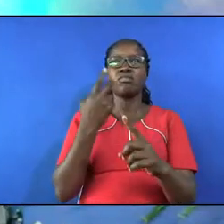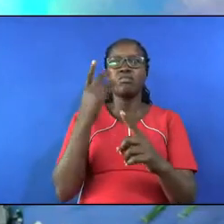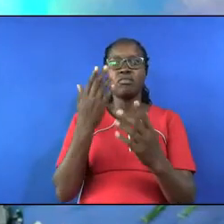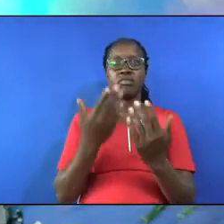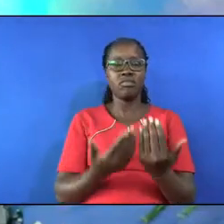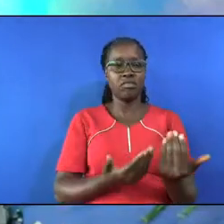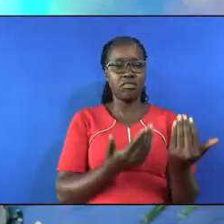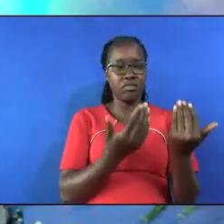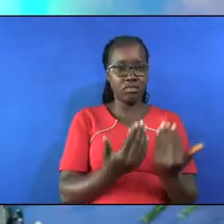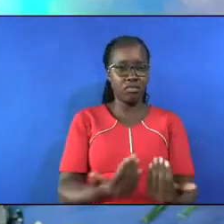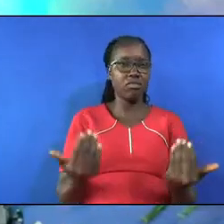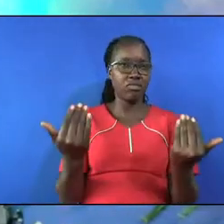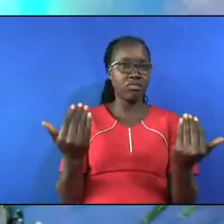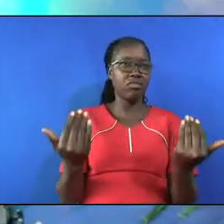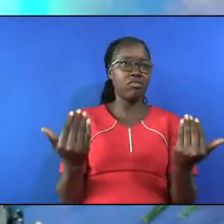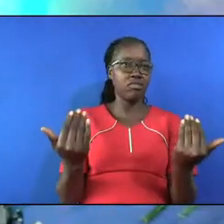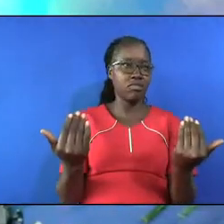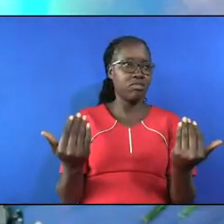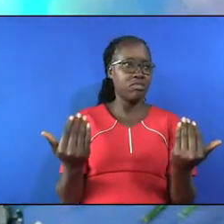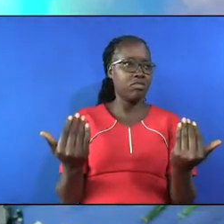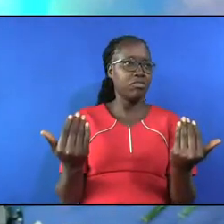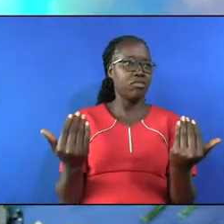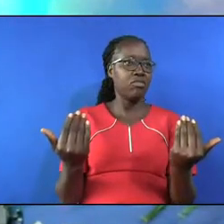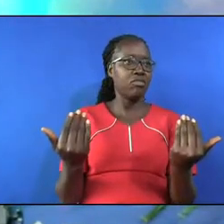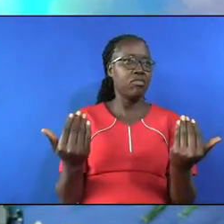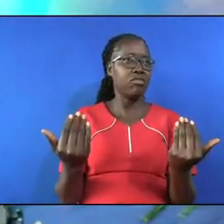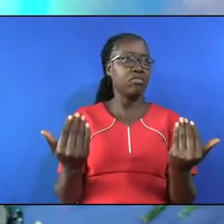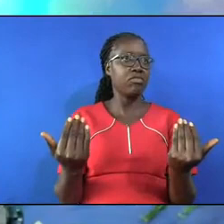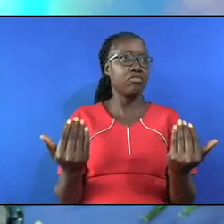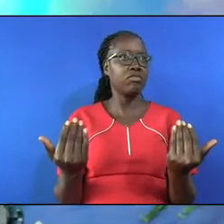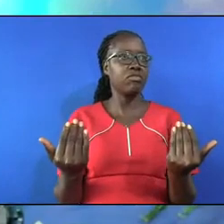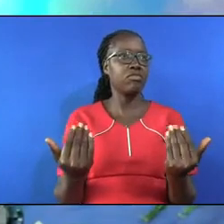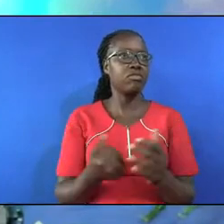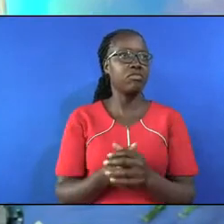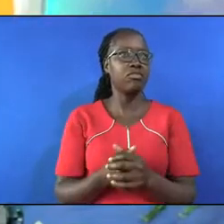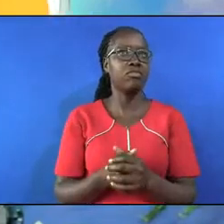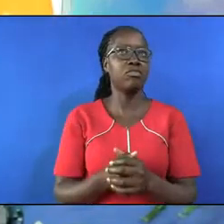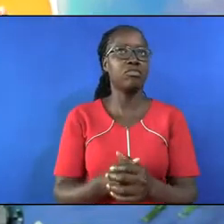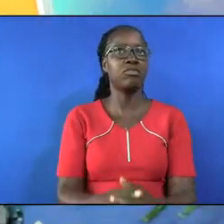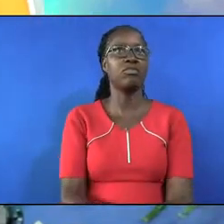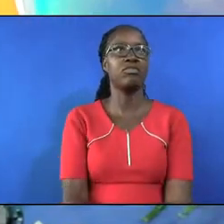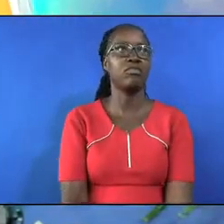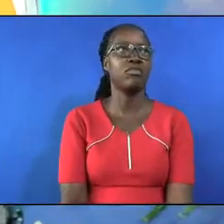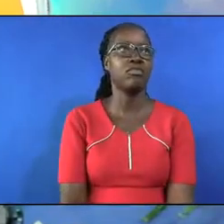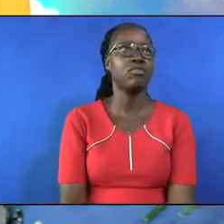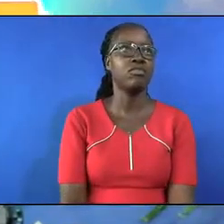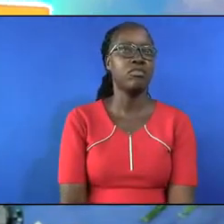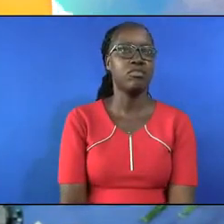Out of the lips of the infants and our little children. Be blessed.